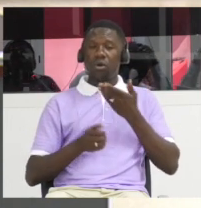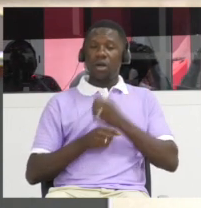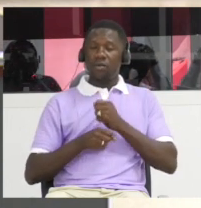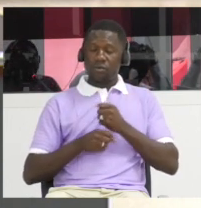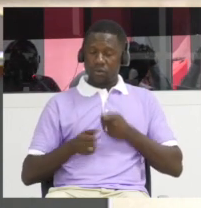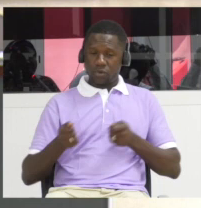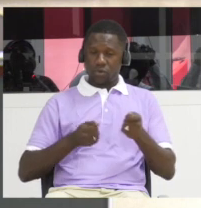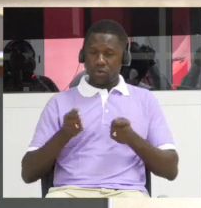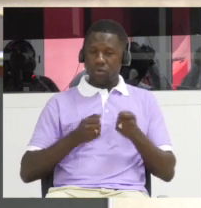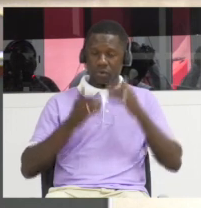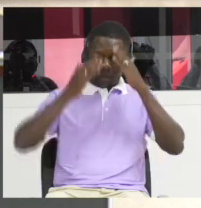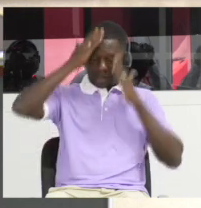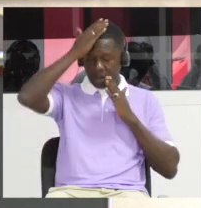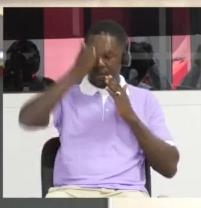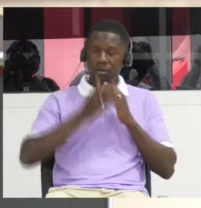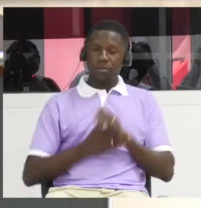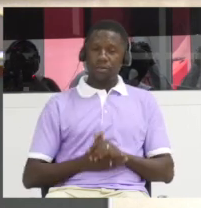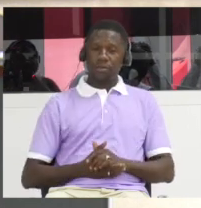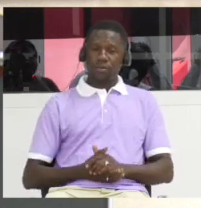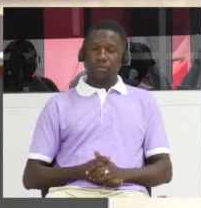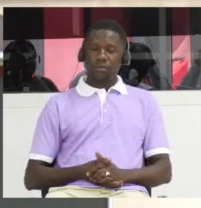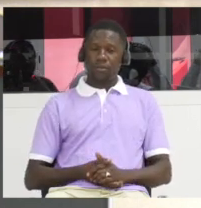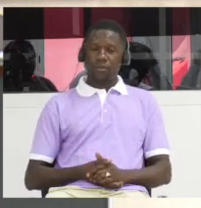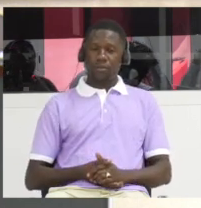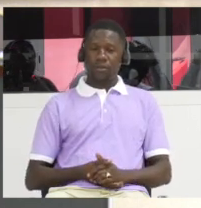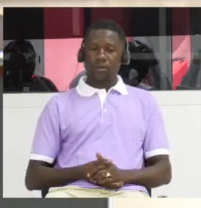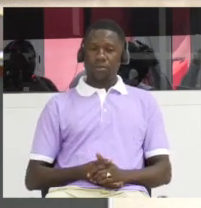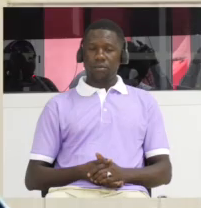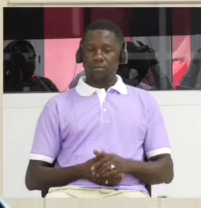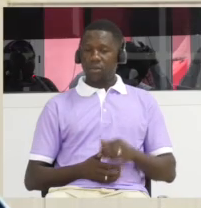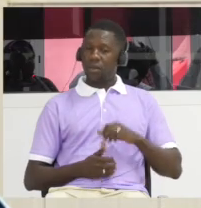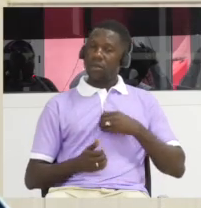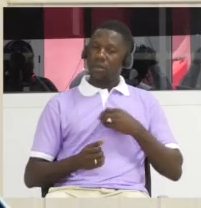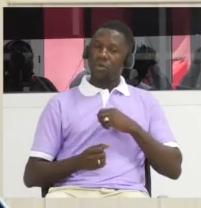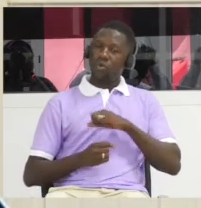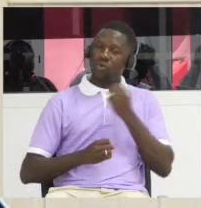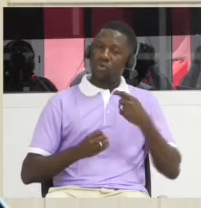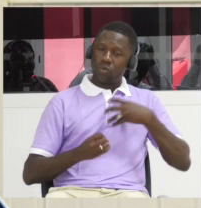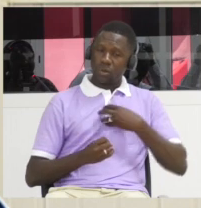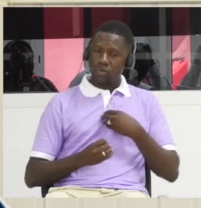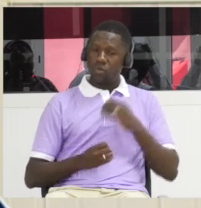And I would also want to hope that the